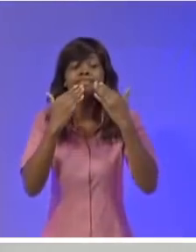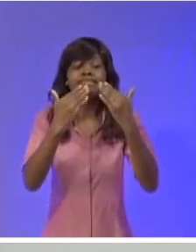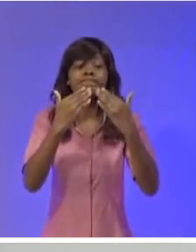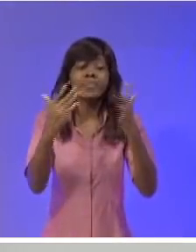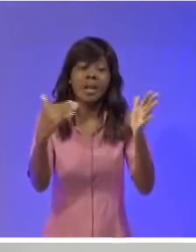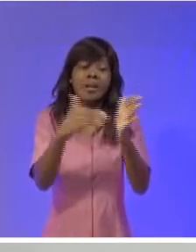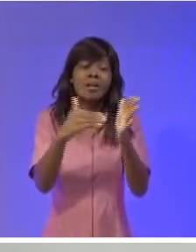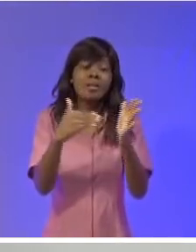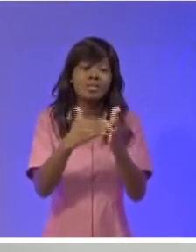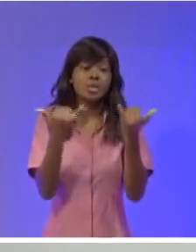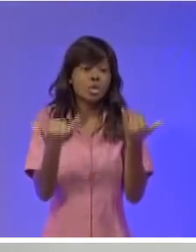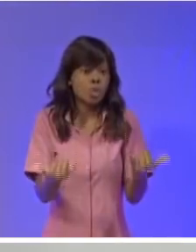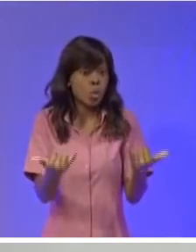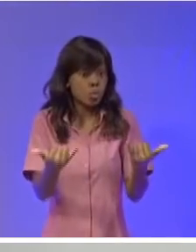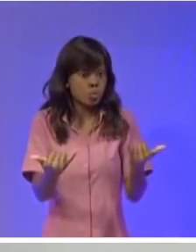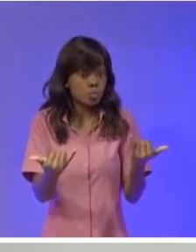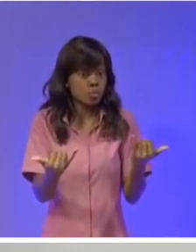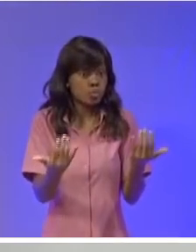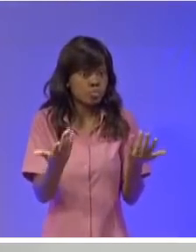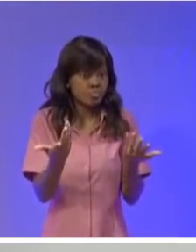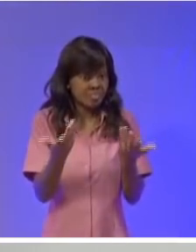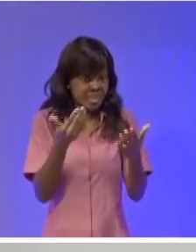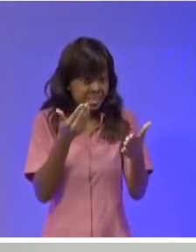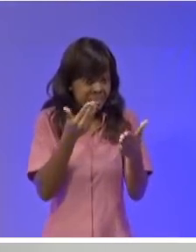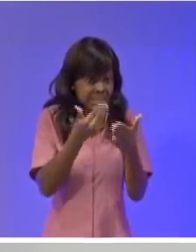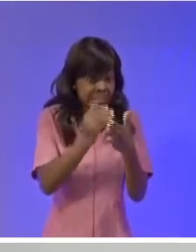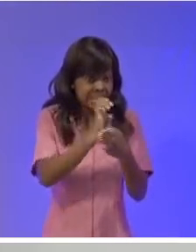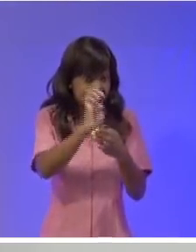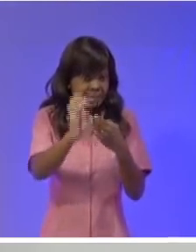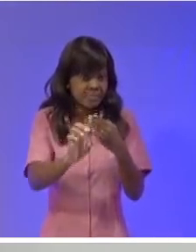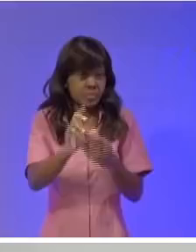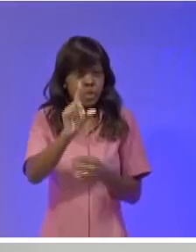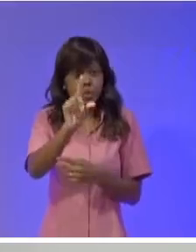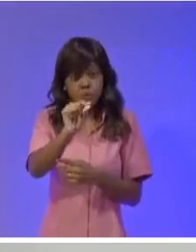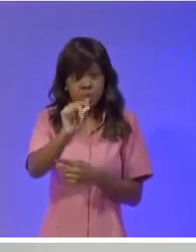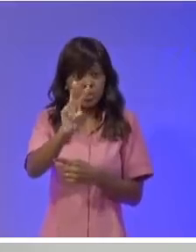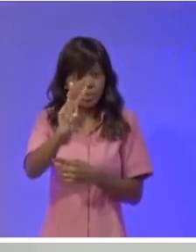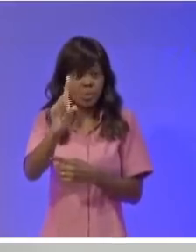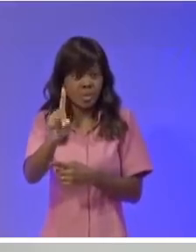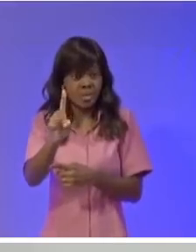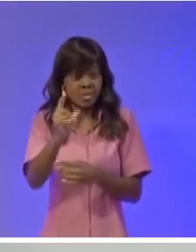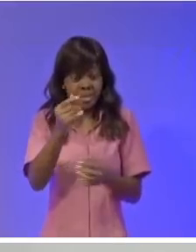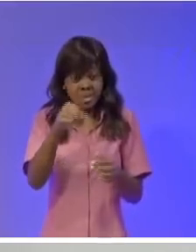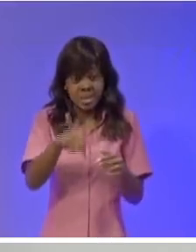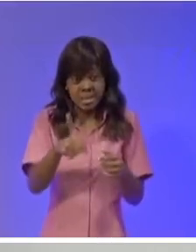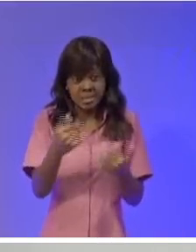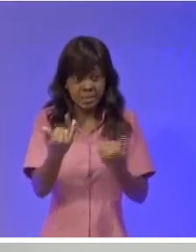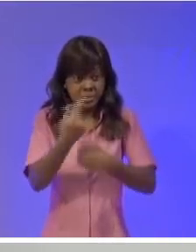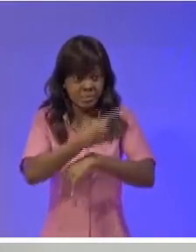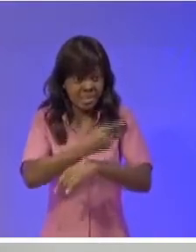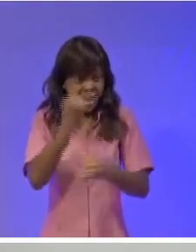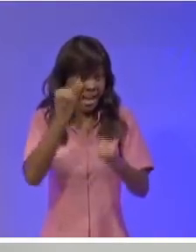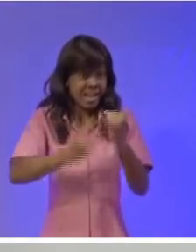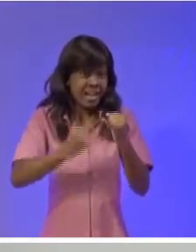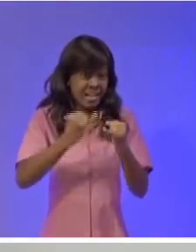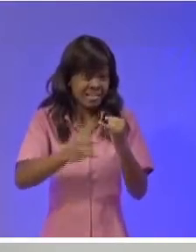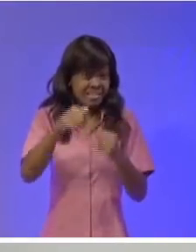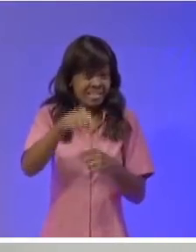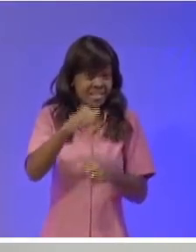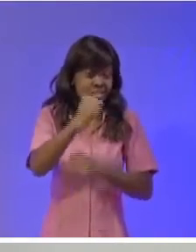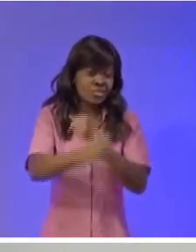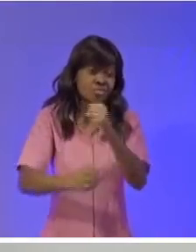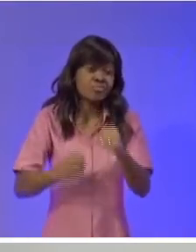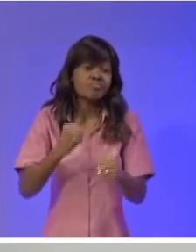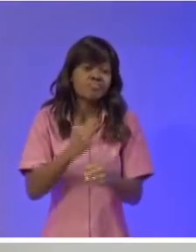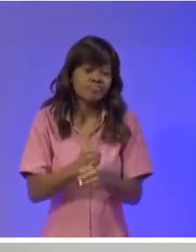to the end of 2021, this is most likely the last press conference for 2021. I would like to thank all members of the